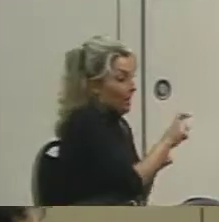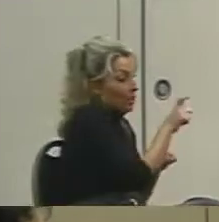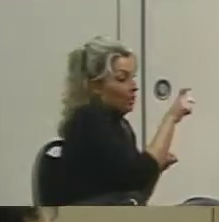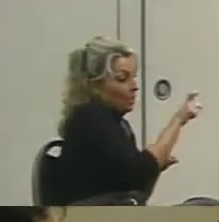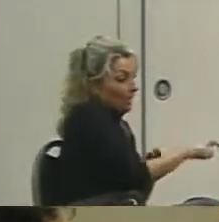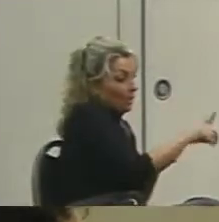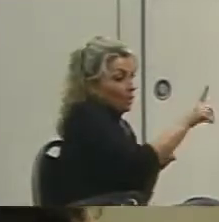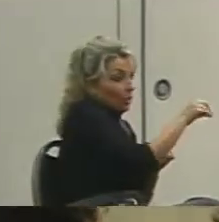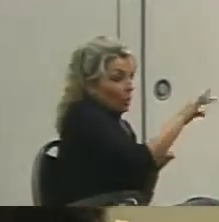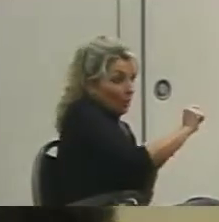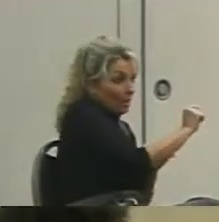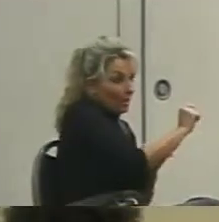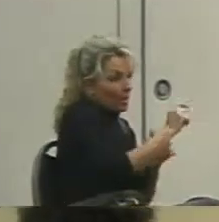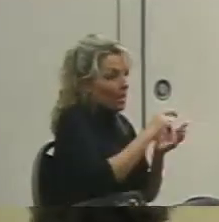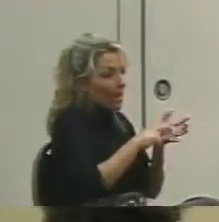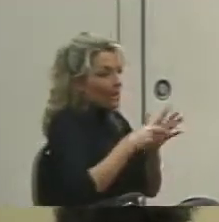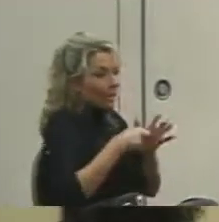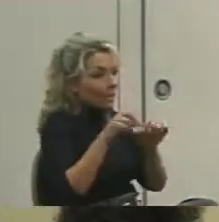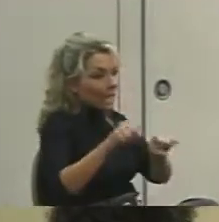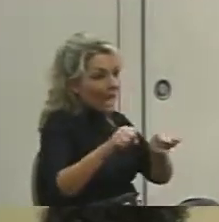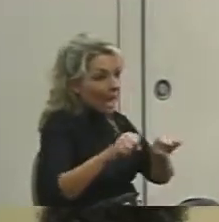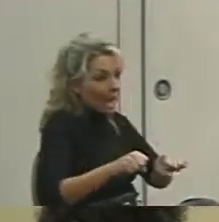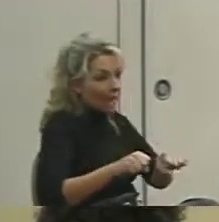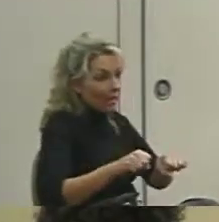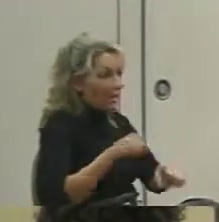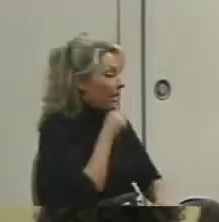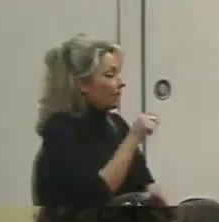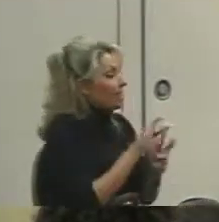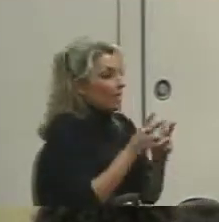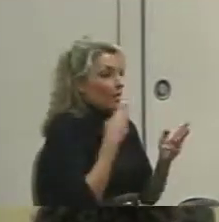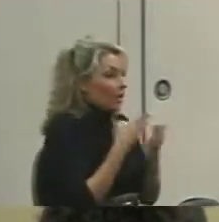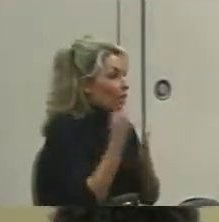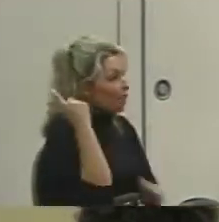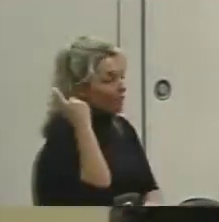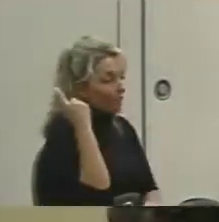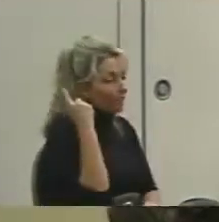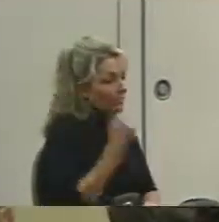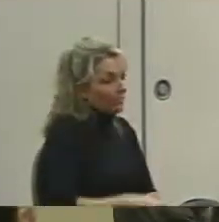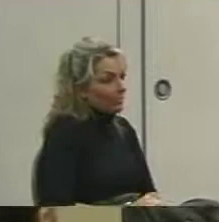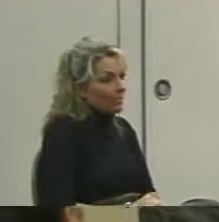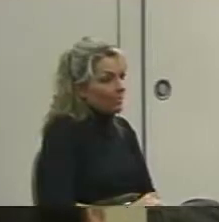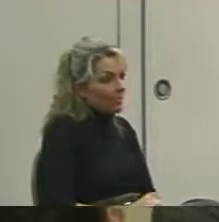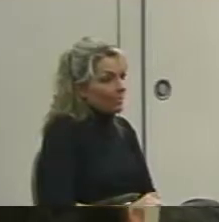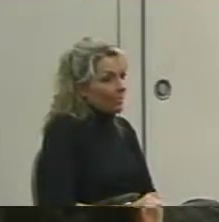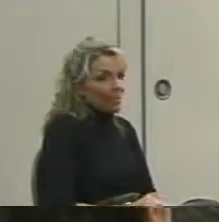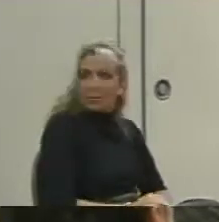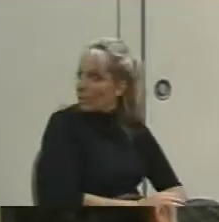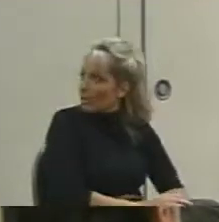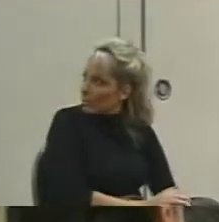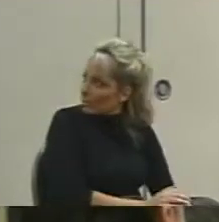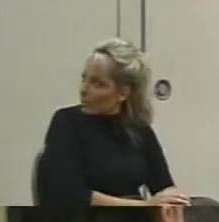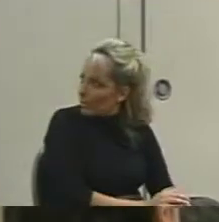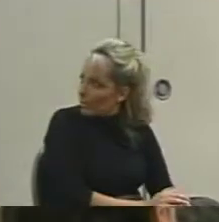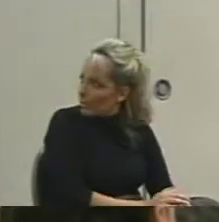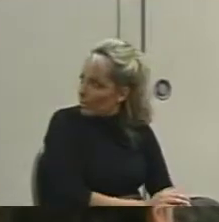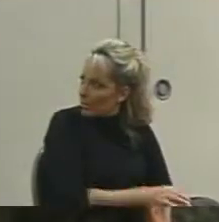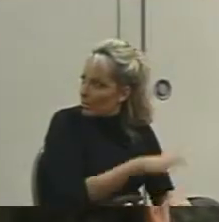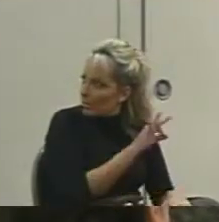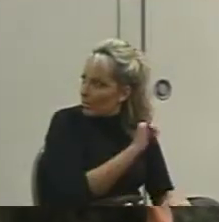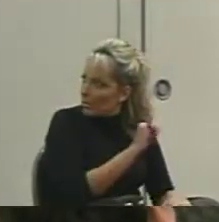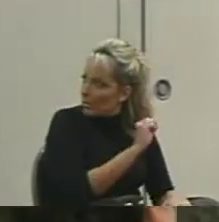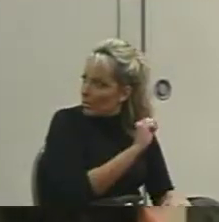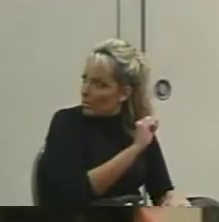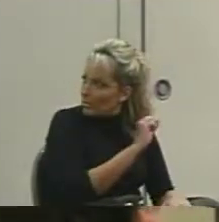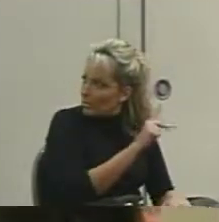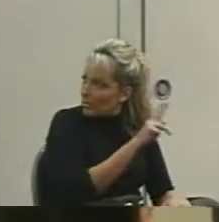that she's able to. This is not a very good one. Fiscus will stop running in the hall 100% of the time